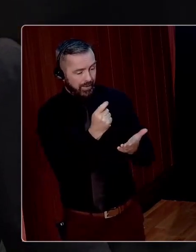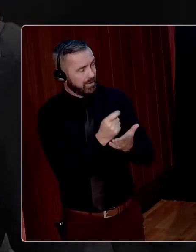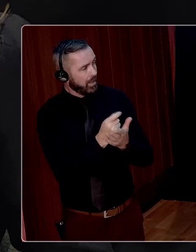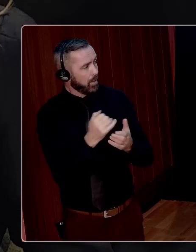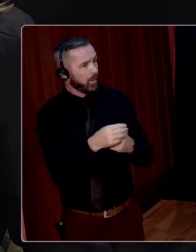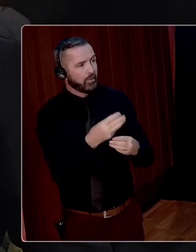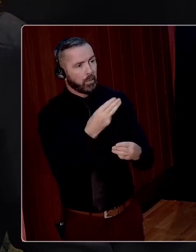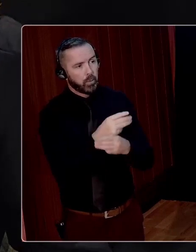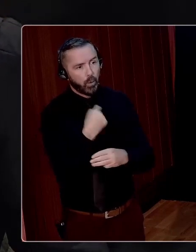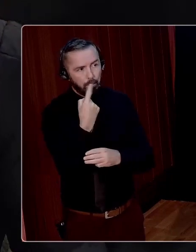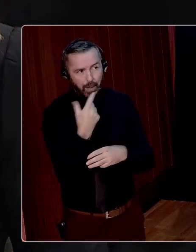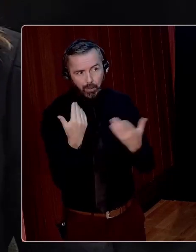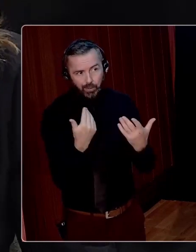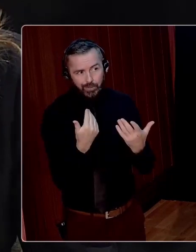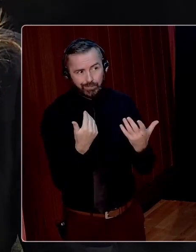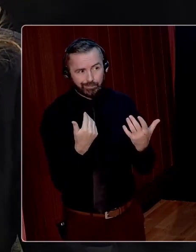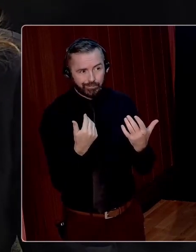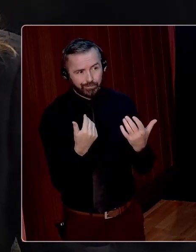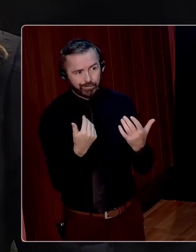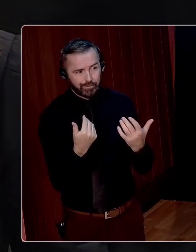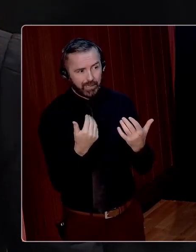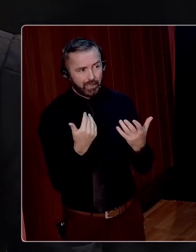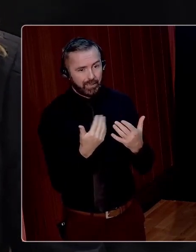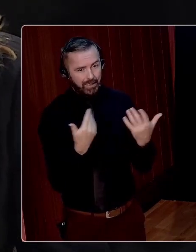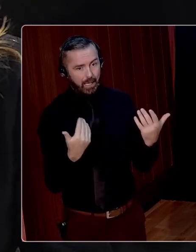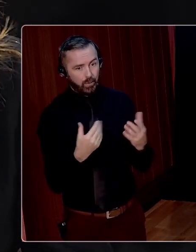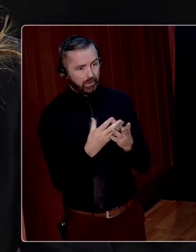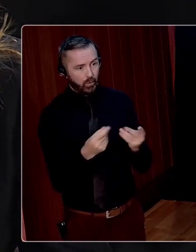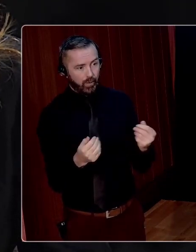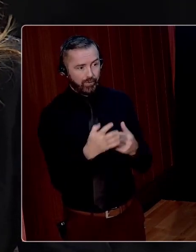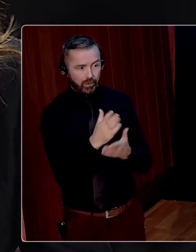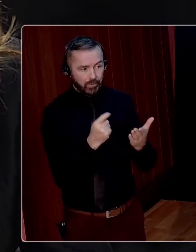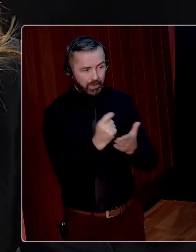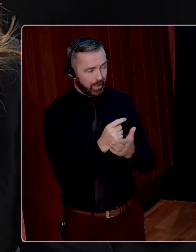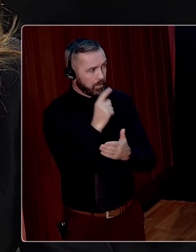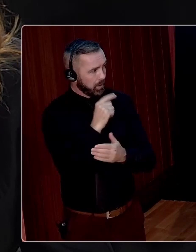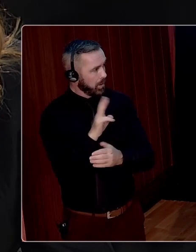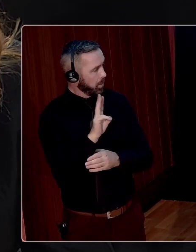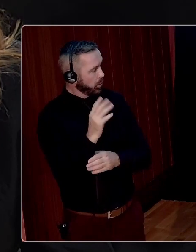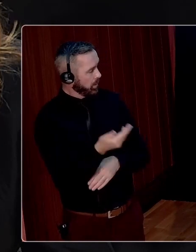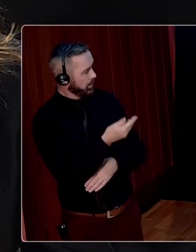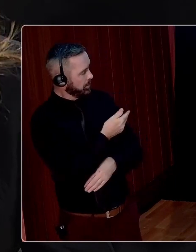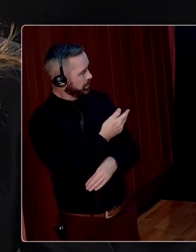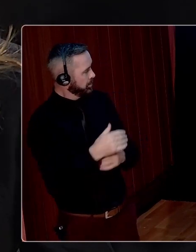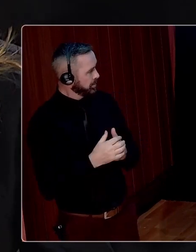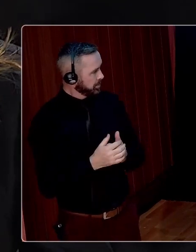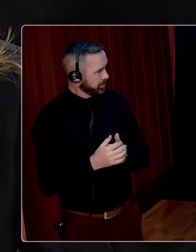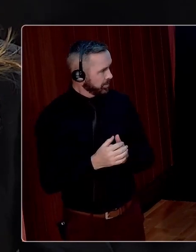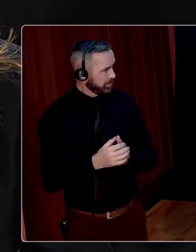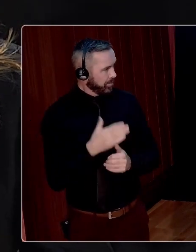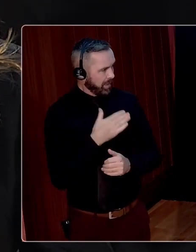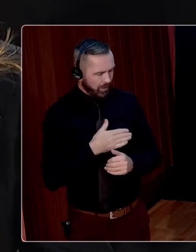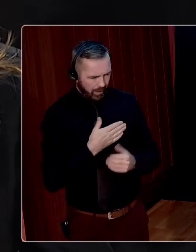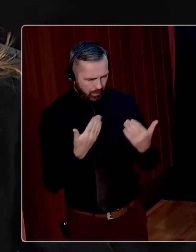of the poor mouth is finally going away for a while. But a Padraig, and just the thing,